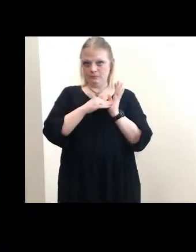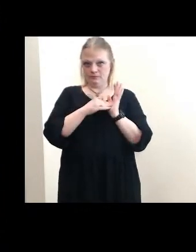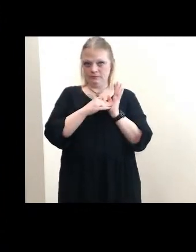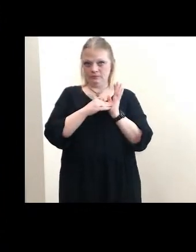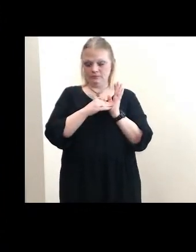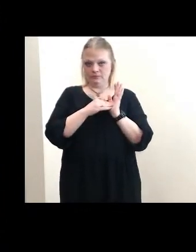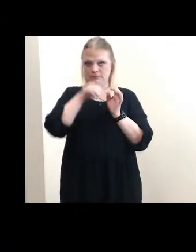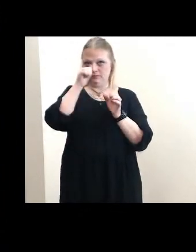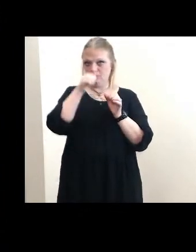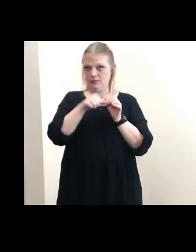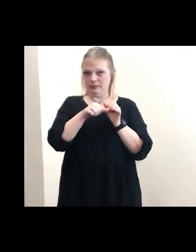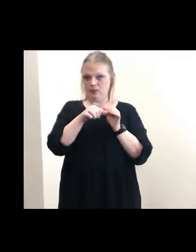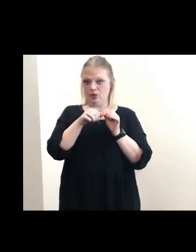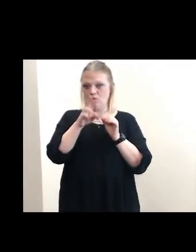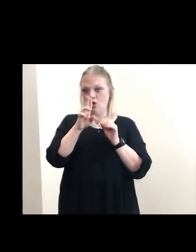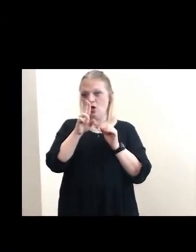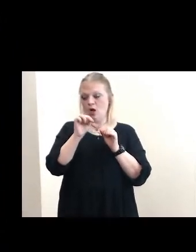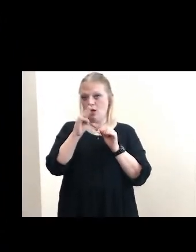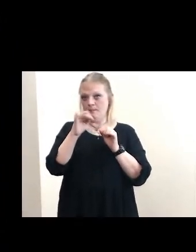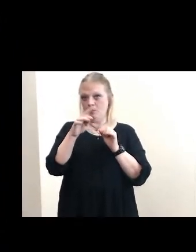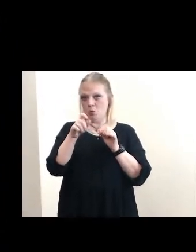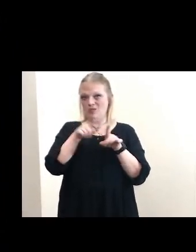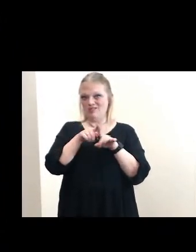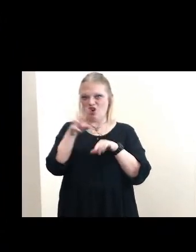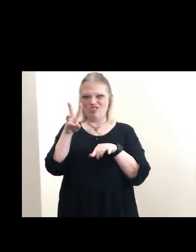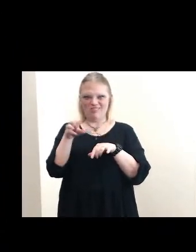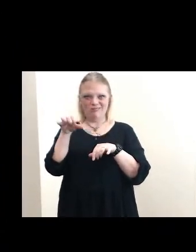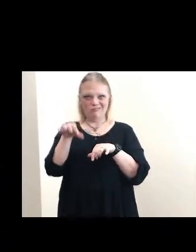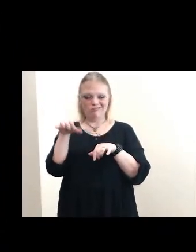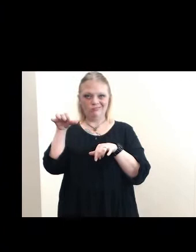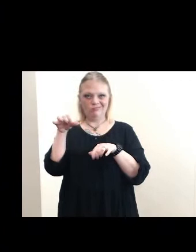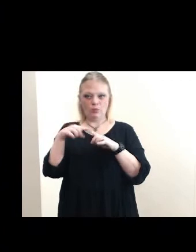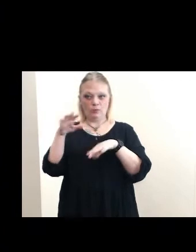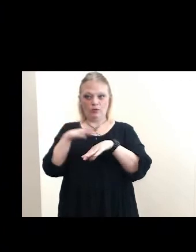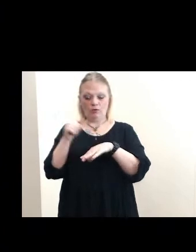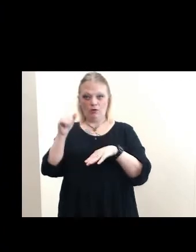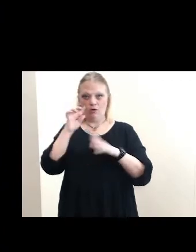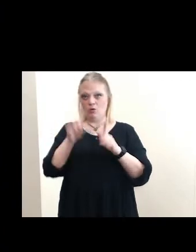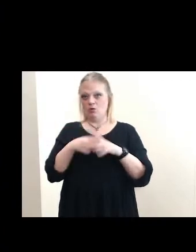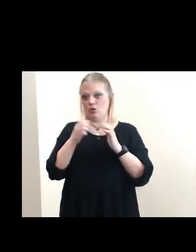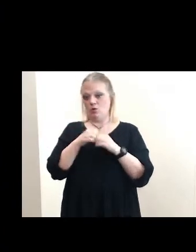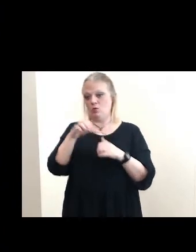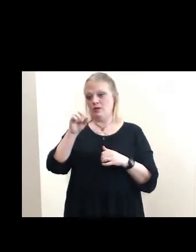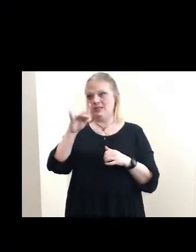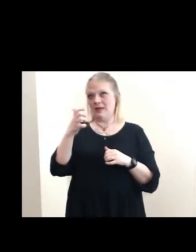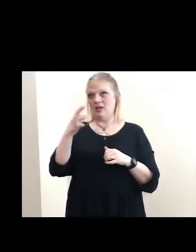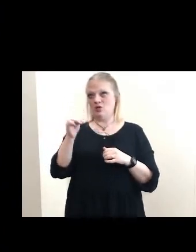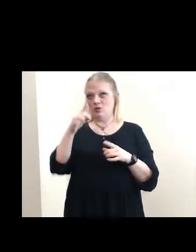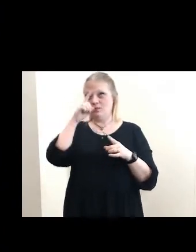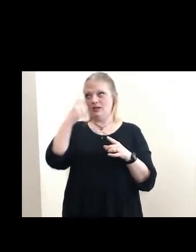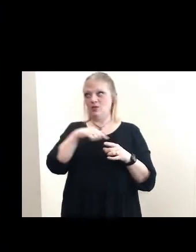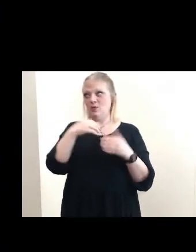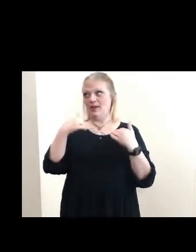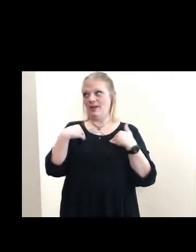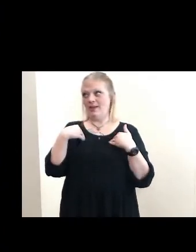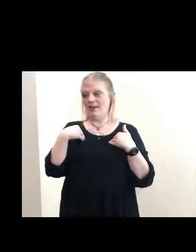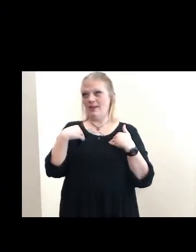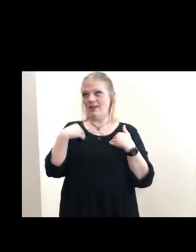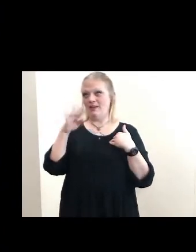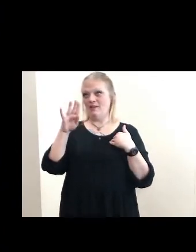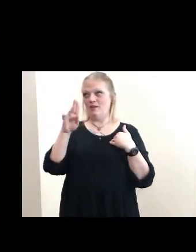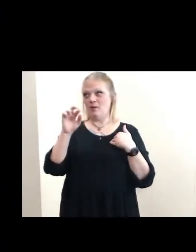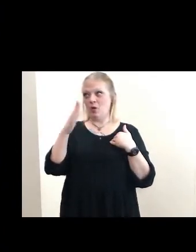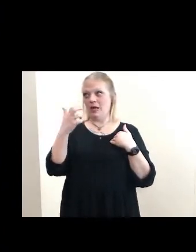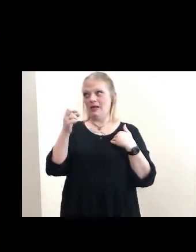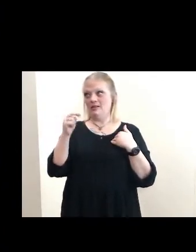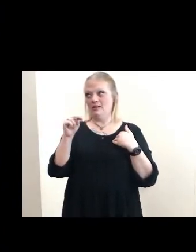just remember to unmute your line, *6 when you are called upon. We'll start actually with Spectrum News because we have Brendan here. Why don't we